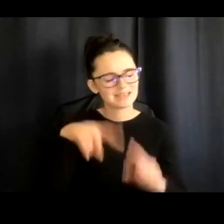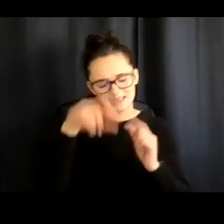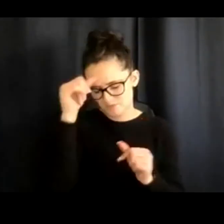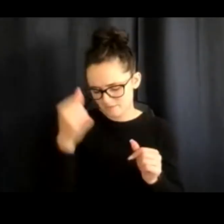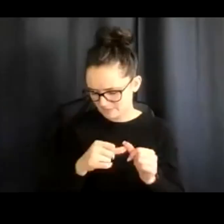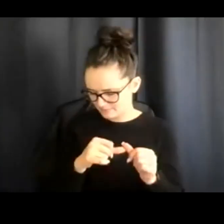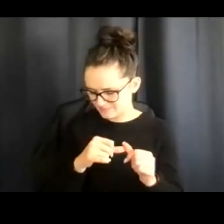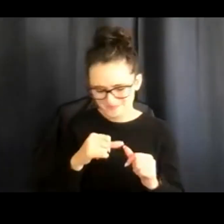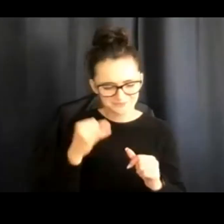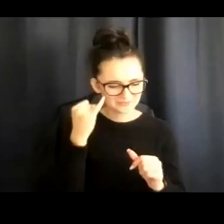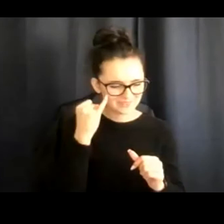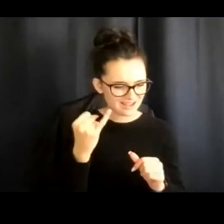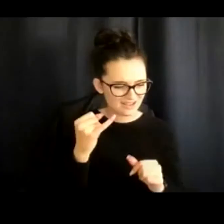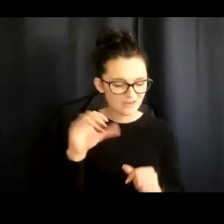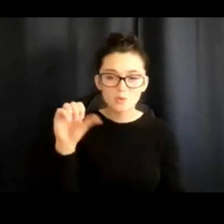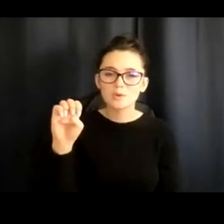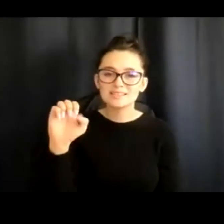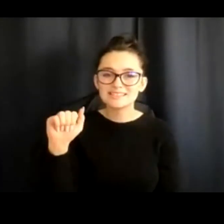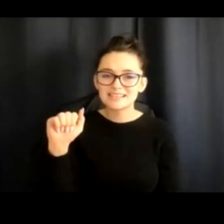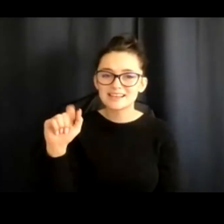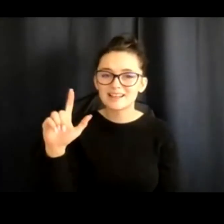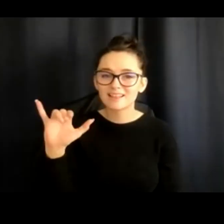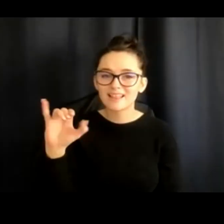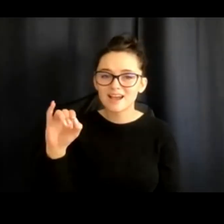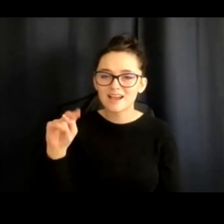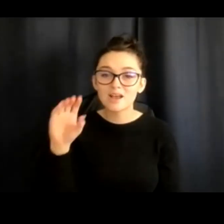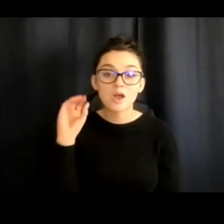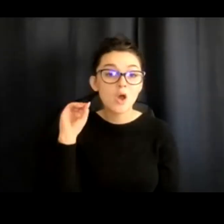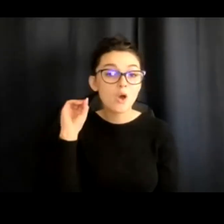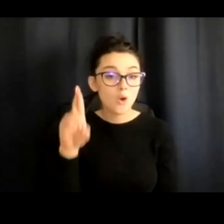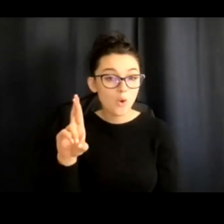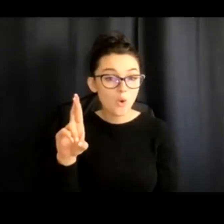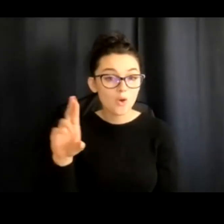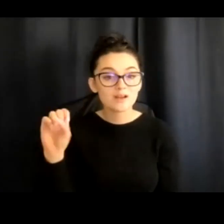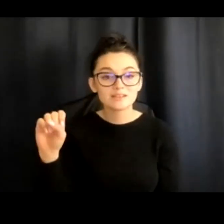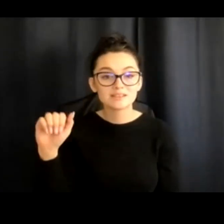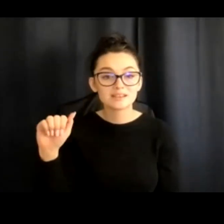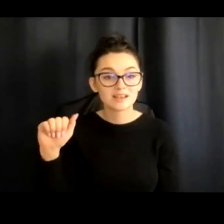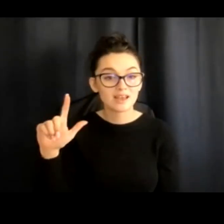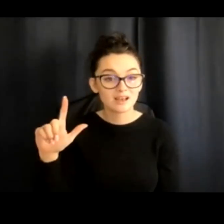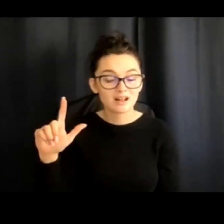a sea lion or a seal. but